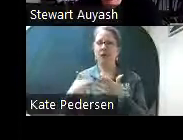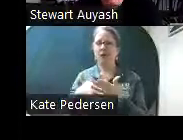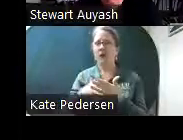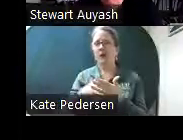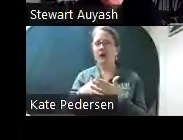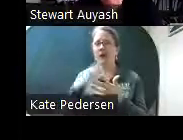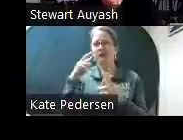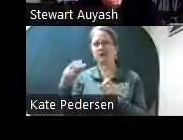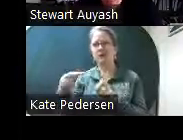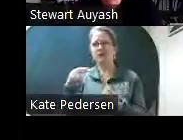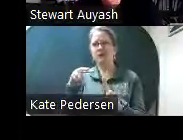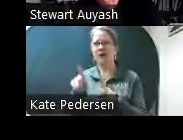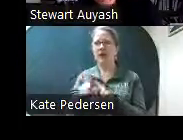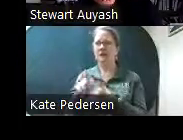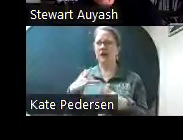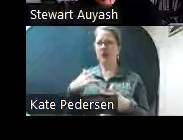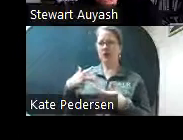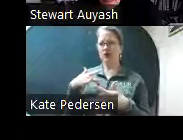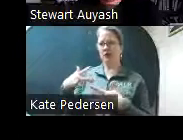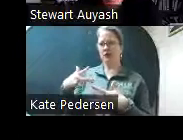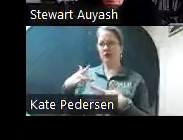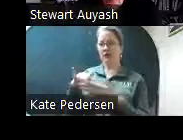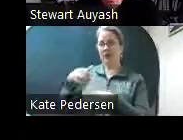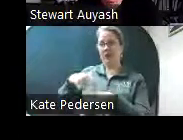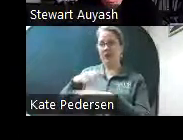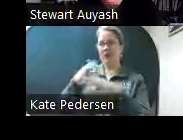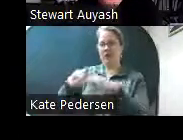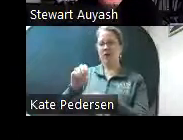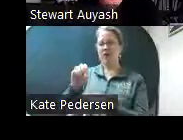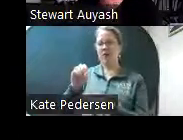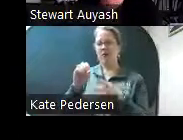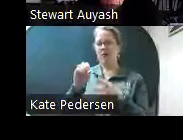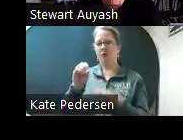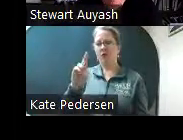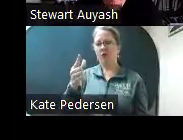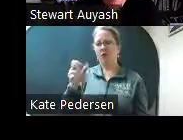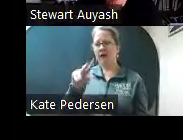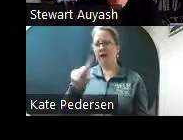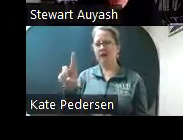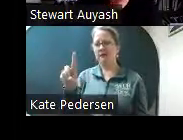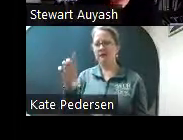of concern about what then became known as organized crime.